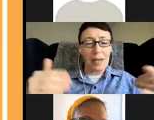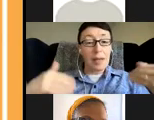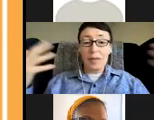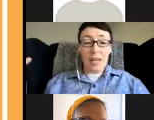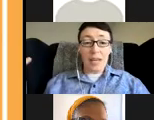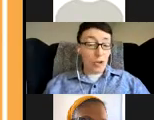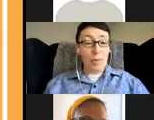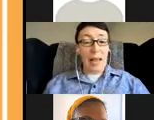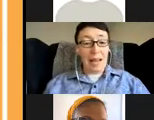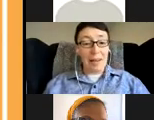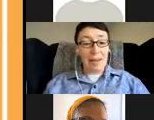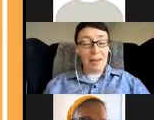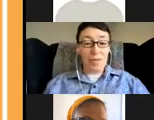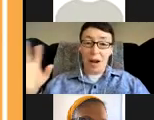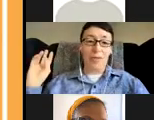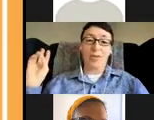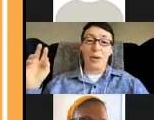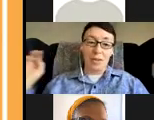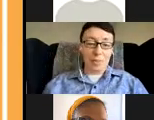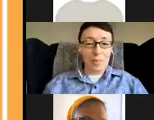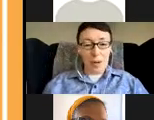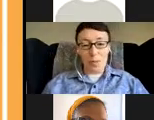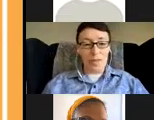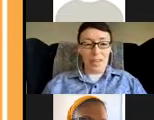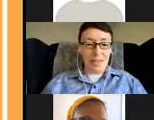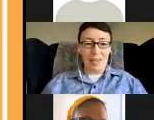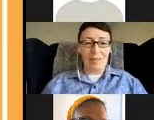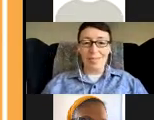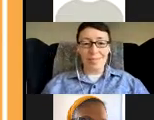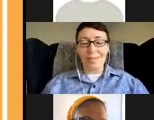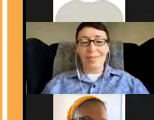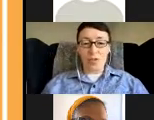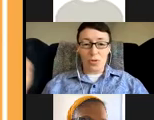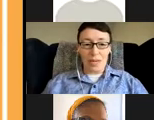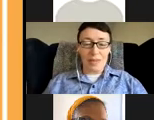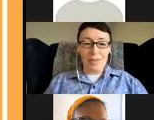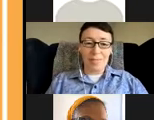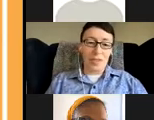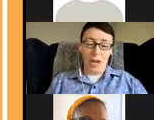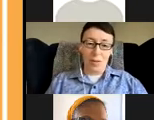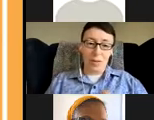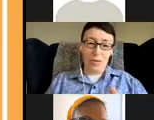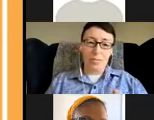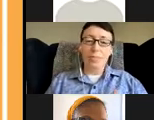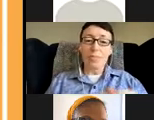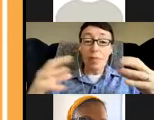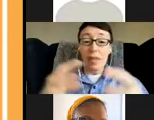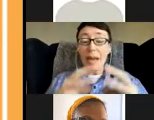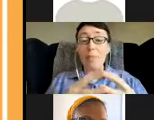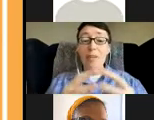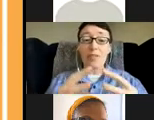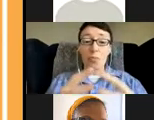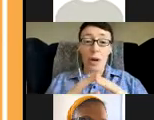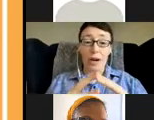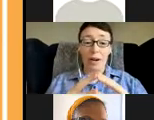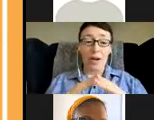like, tell us your plan for how you're going to prevent and treat child abuse.